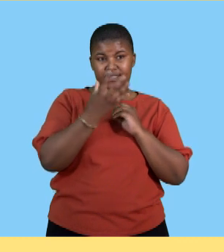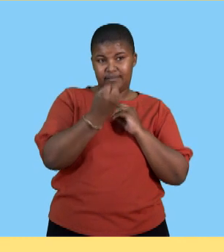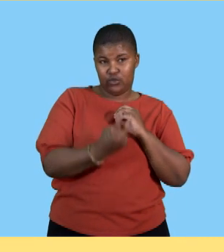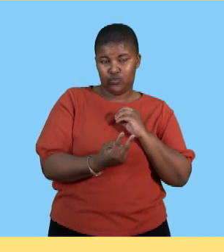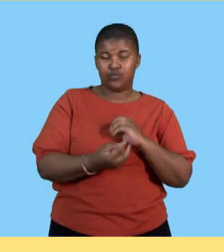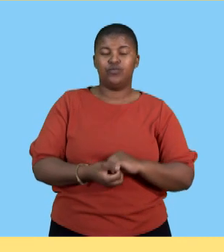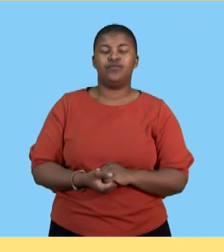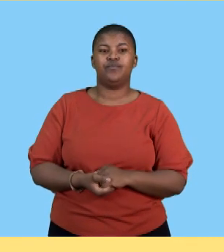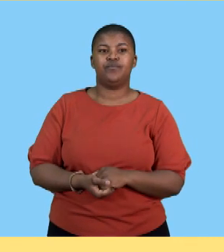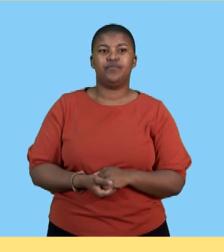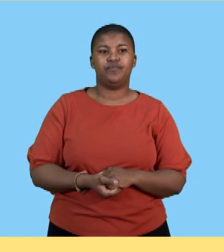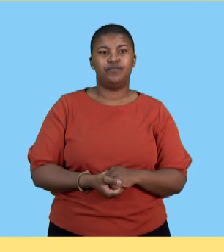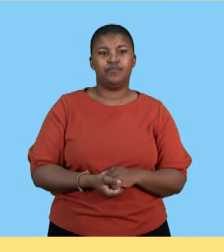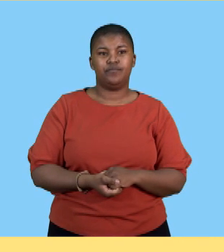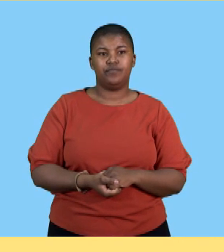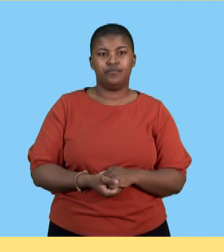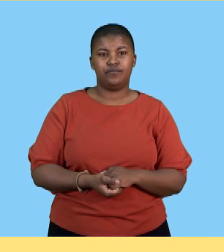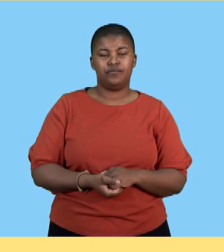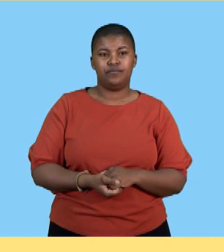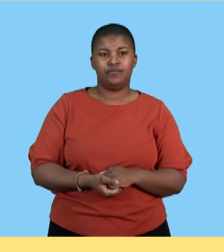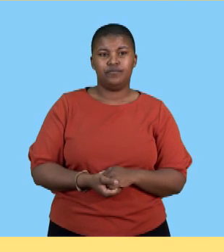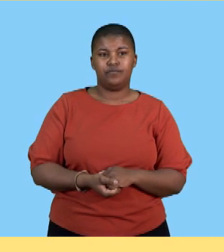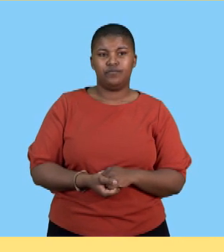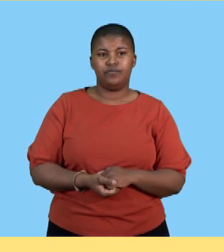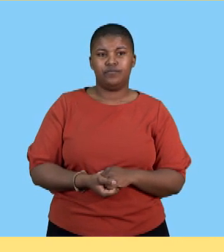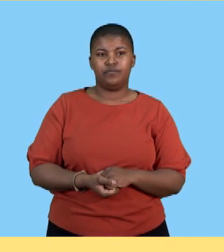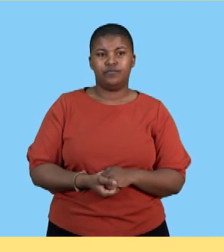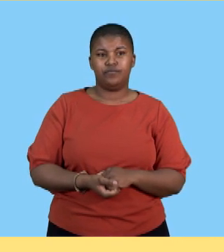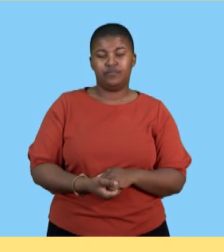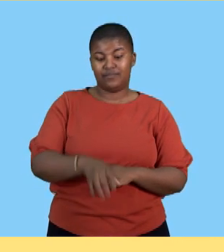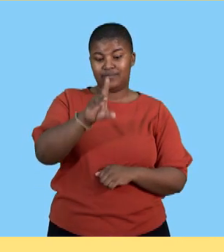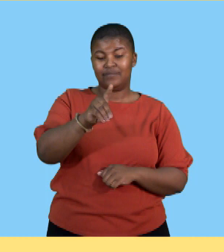adjustment number 2. Adjustment 2 then reads,